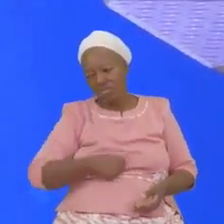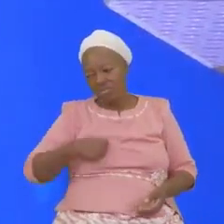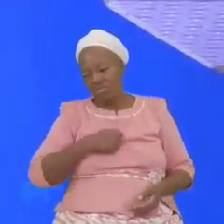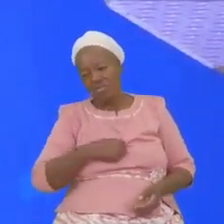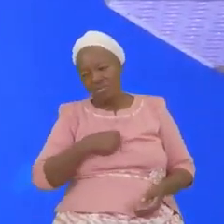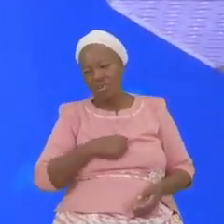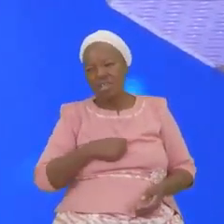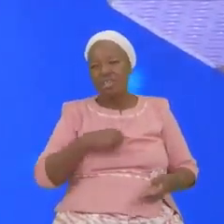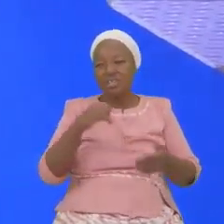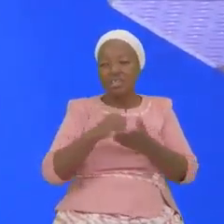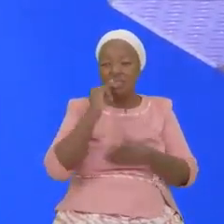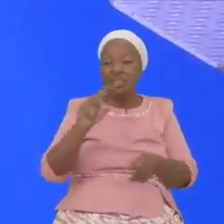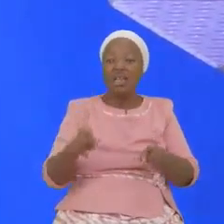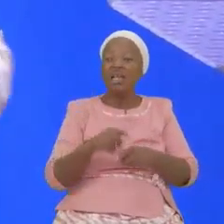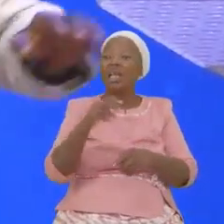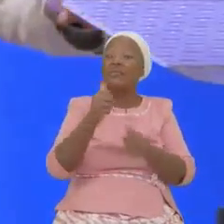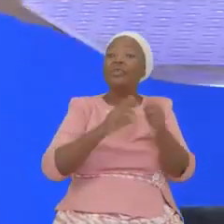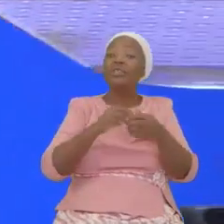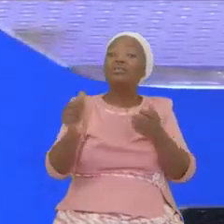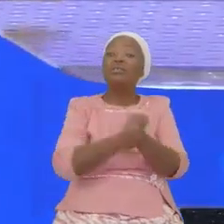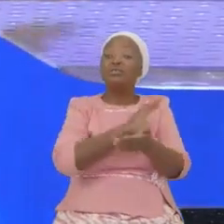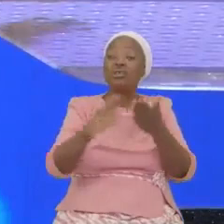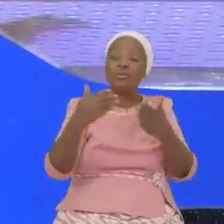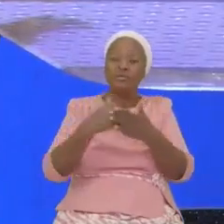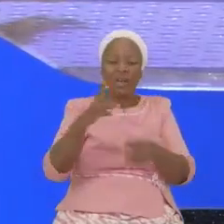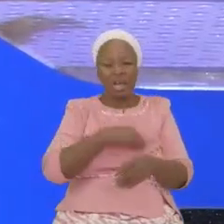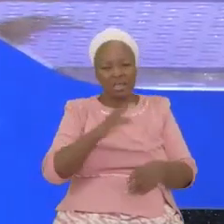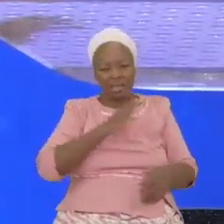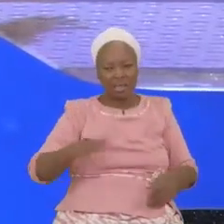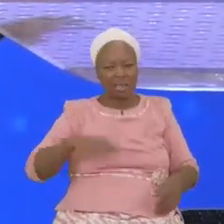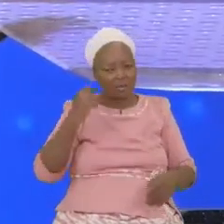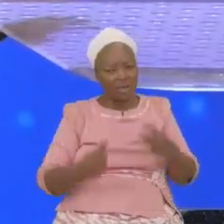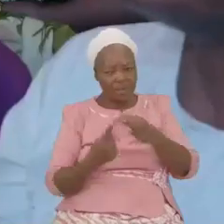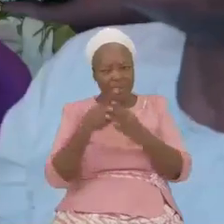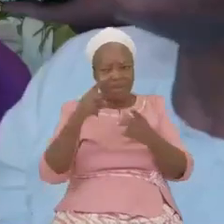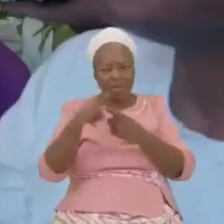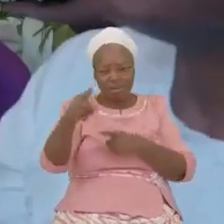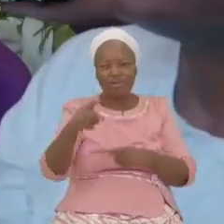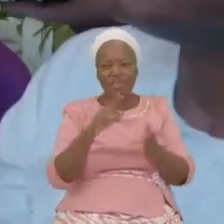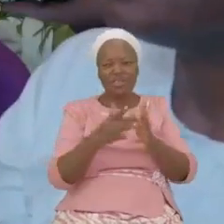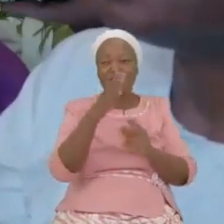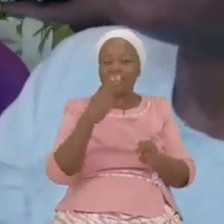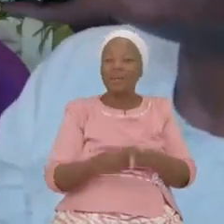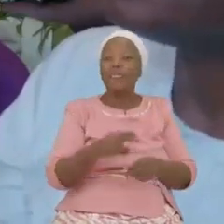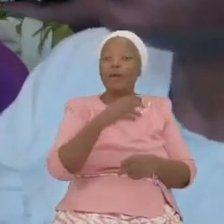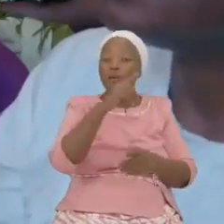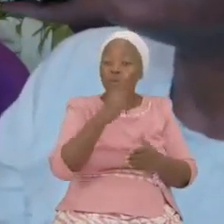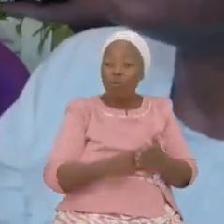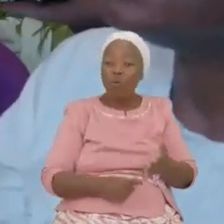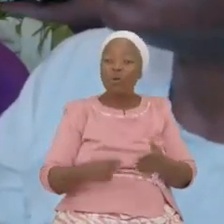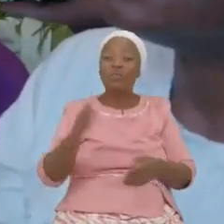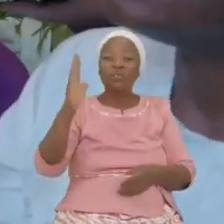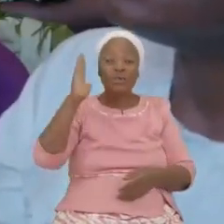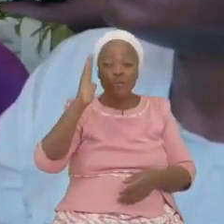all things are finished and Christ will appear to you. What will